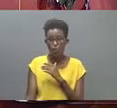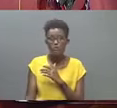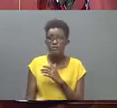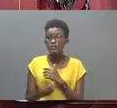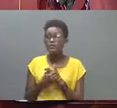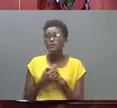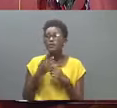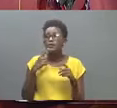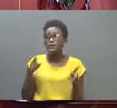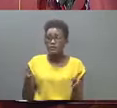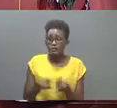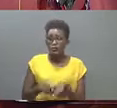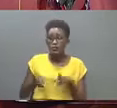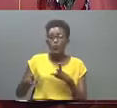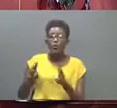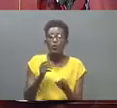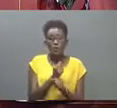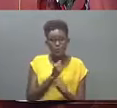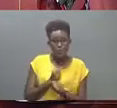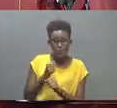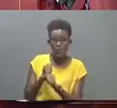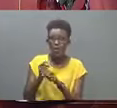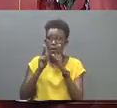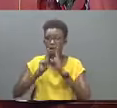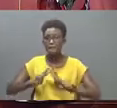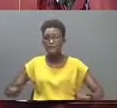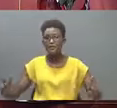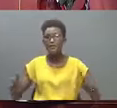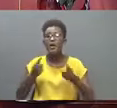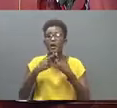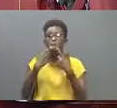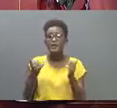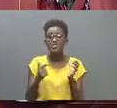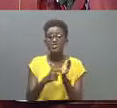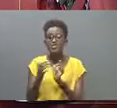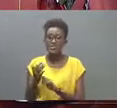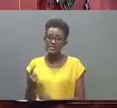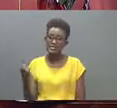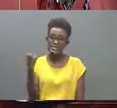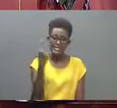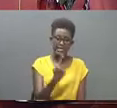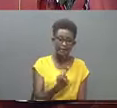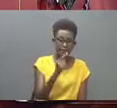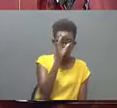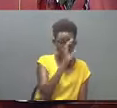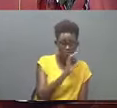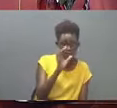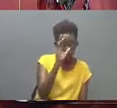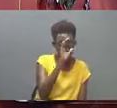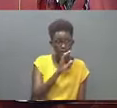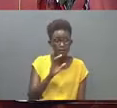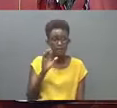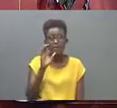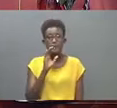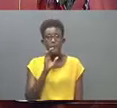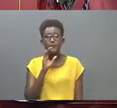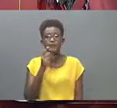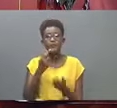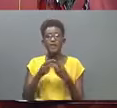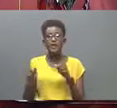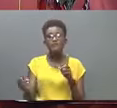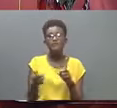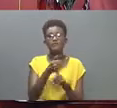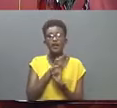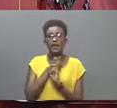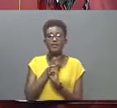in the platform of peace. But Jesus came to seek and to find